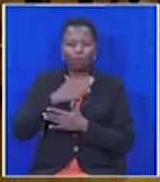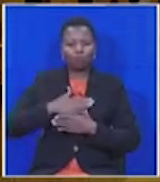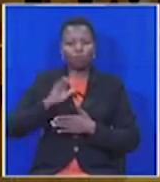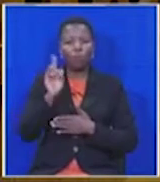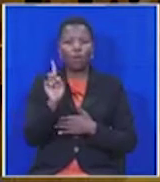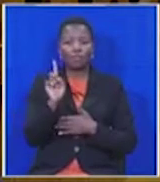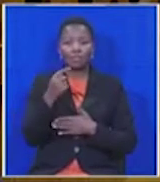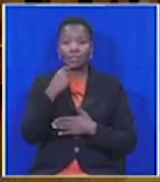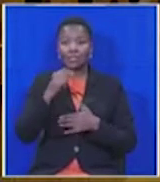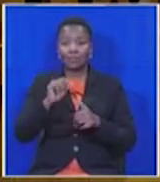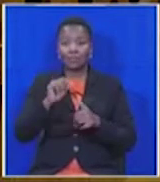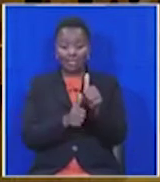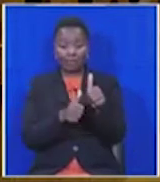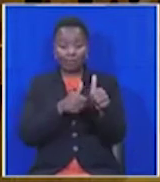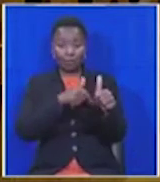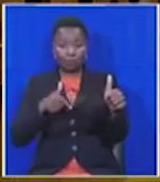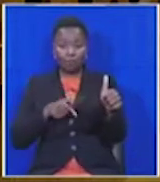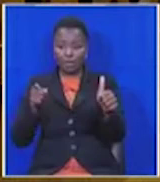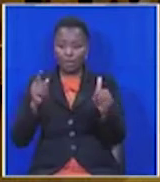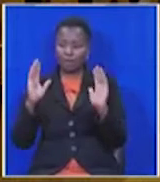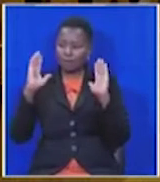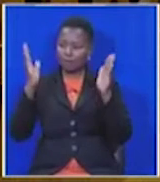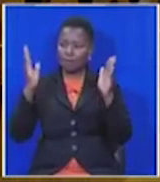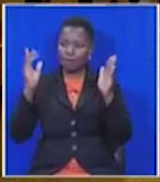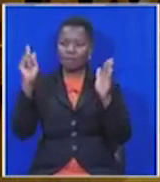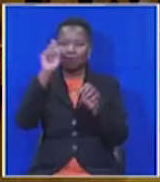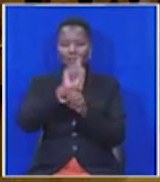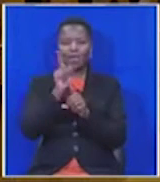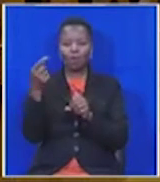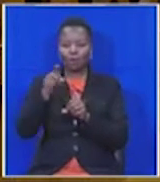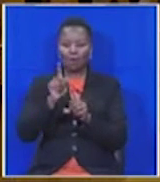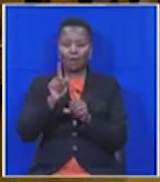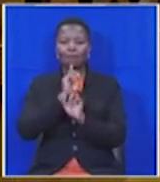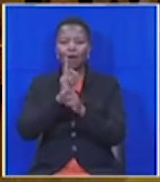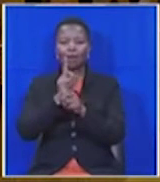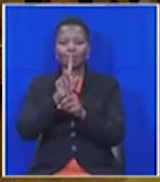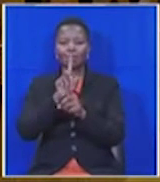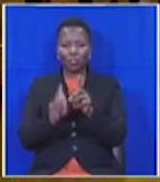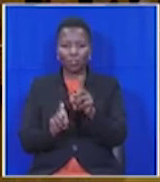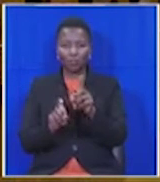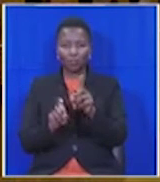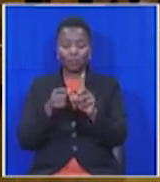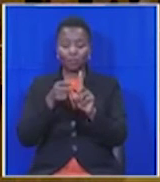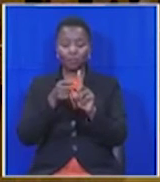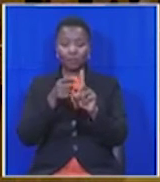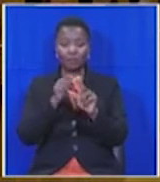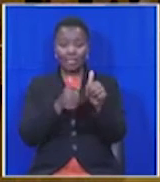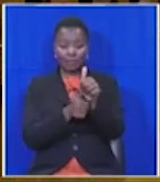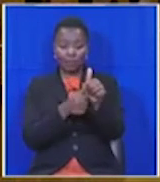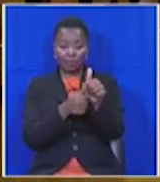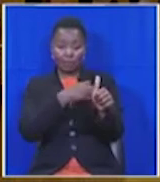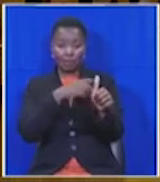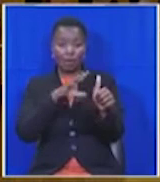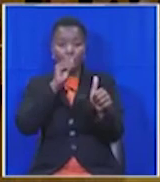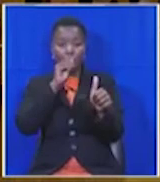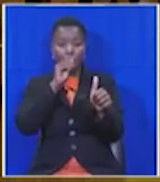that finally the Deputy President will have his own day to answer questions. He will have a chance to answer the questions and